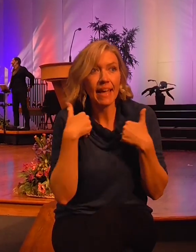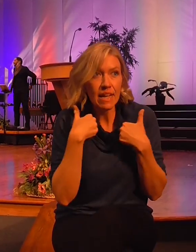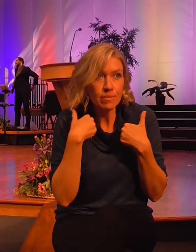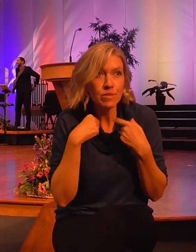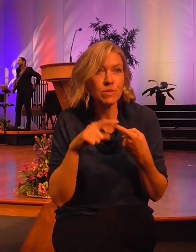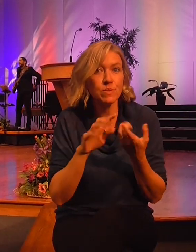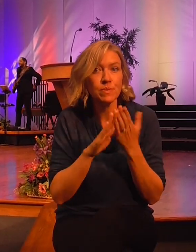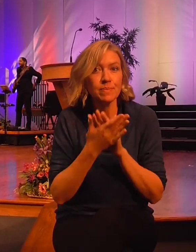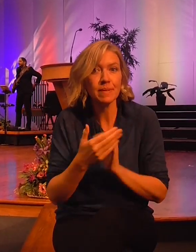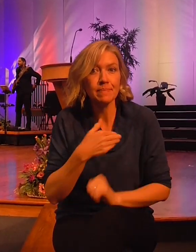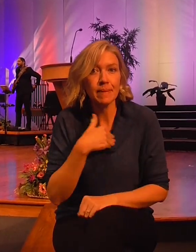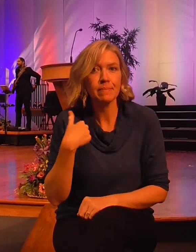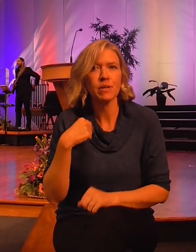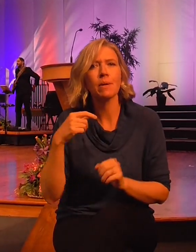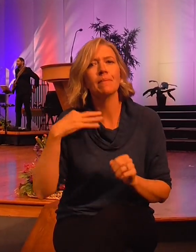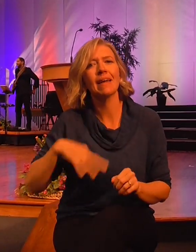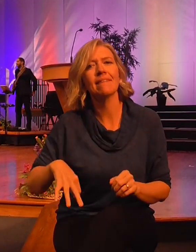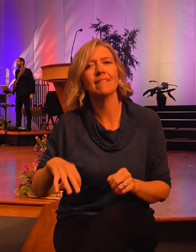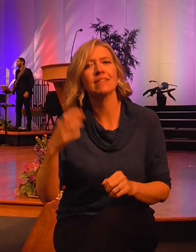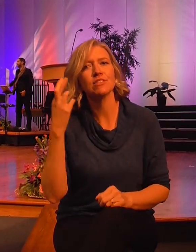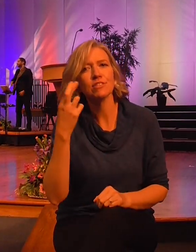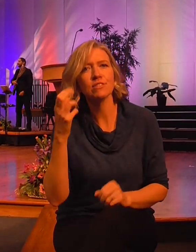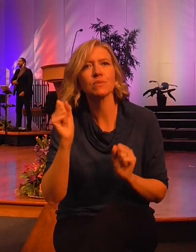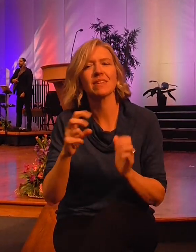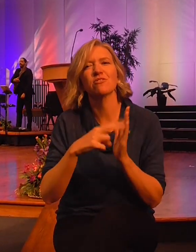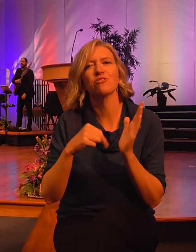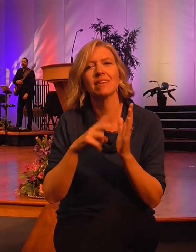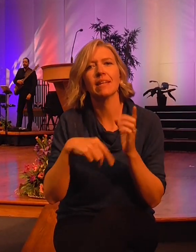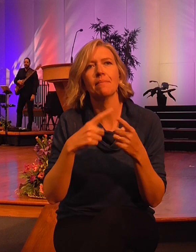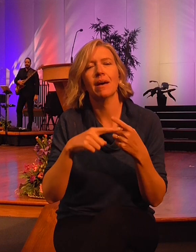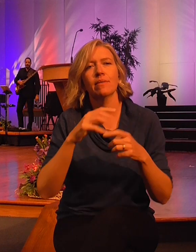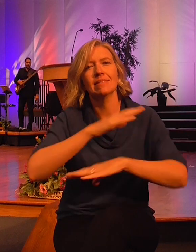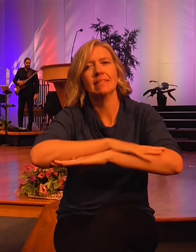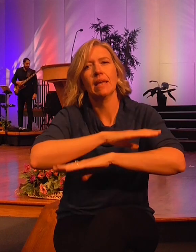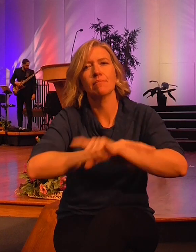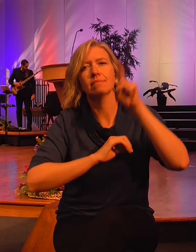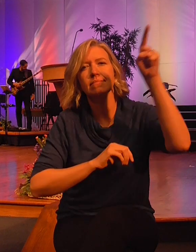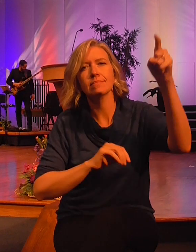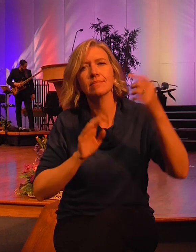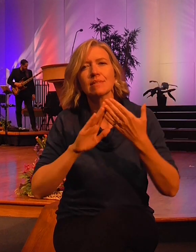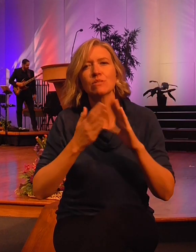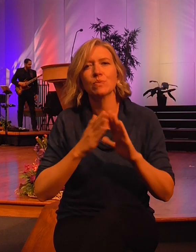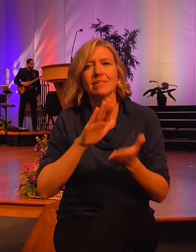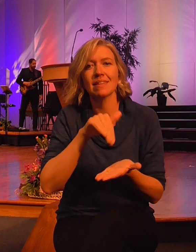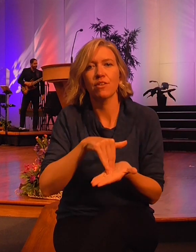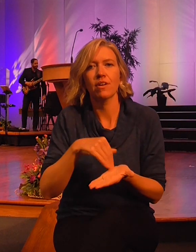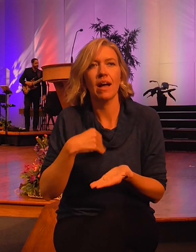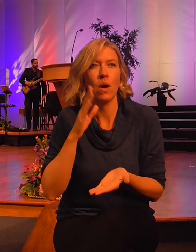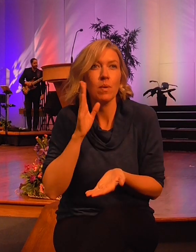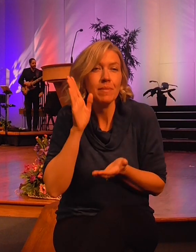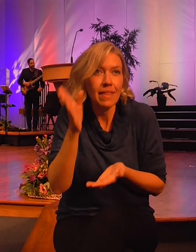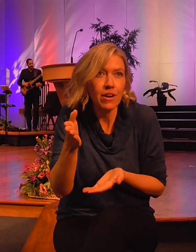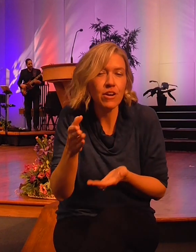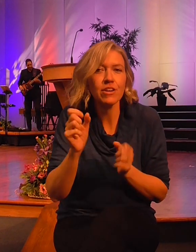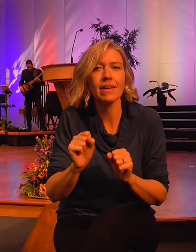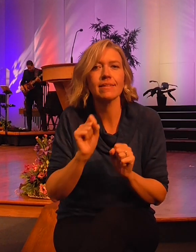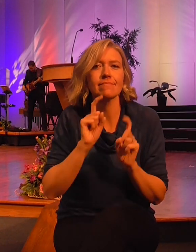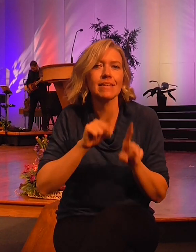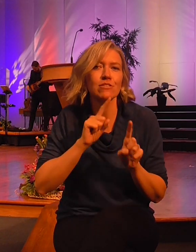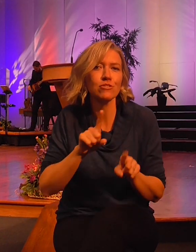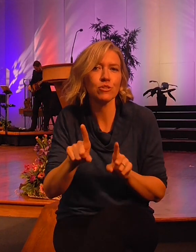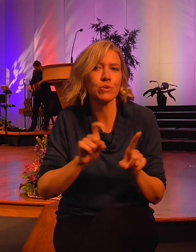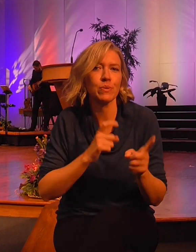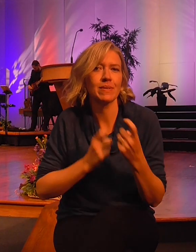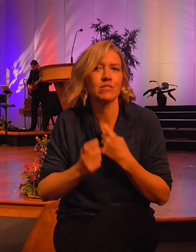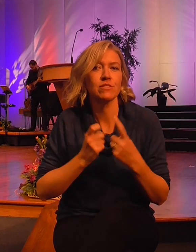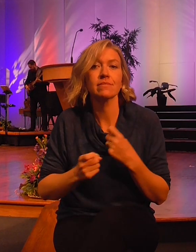the benefits, you can read about it out at the table at the community center. So I'll be out there to answer questions and give thanks for our